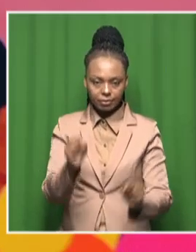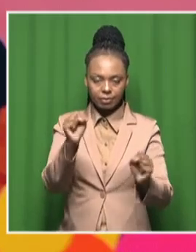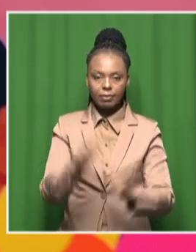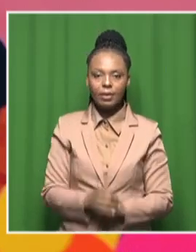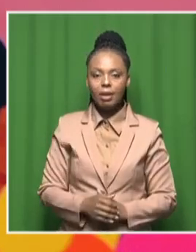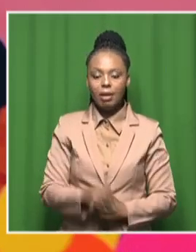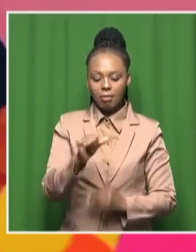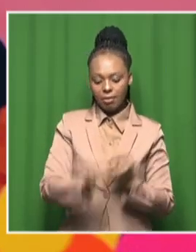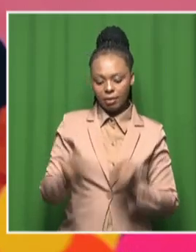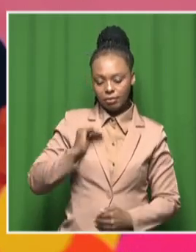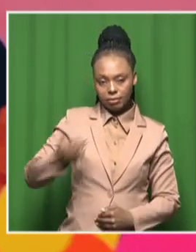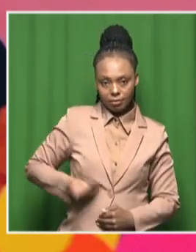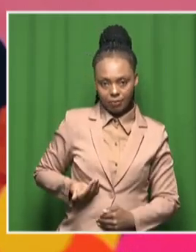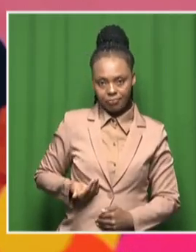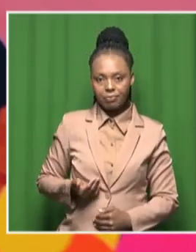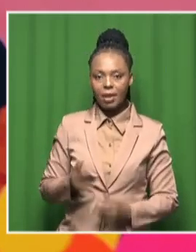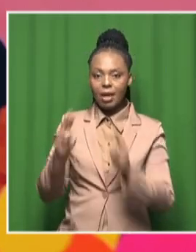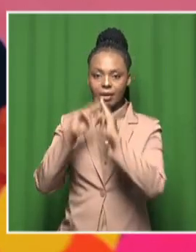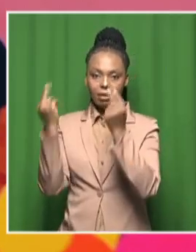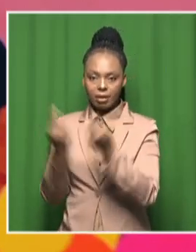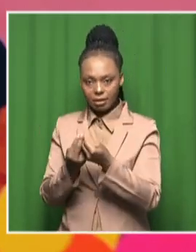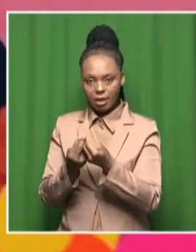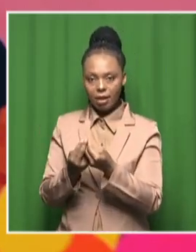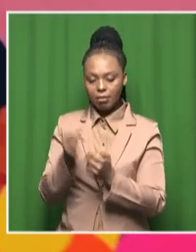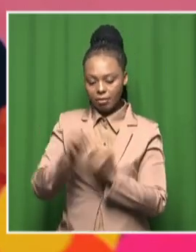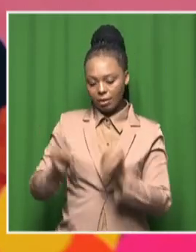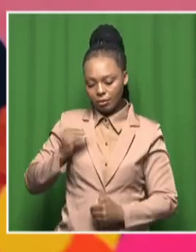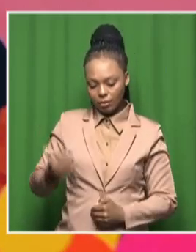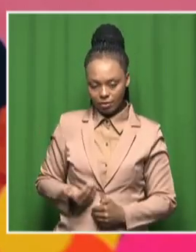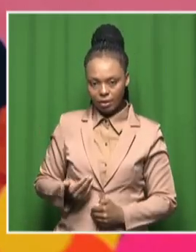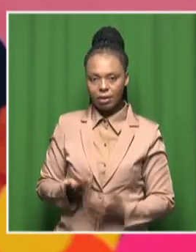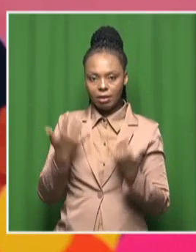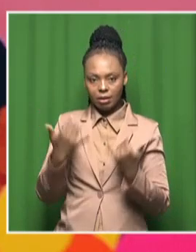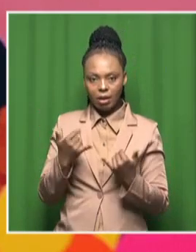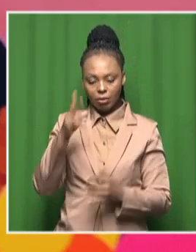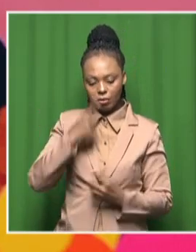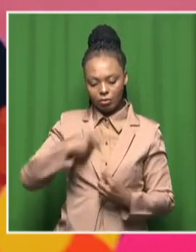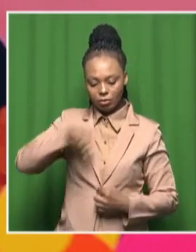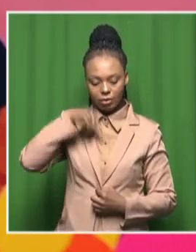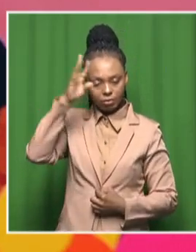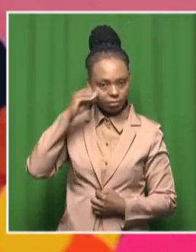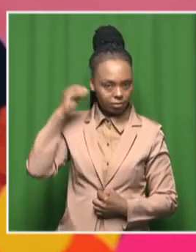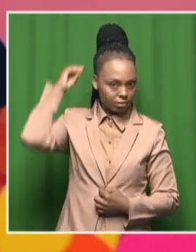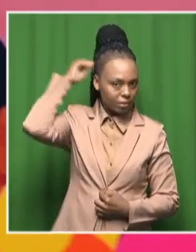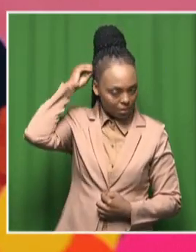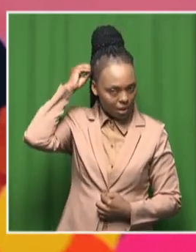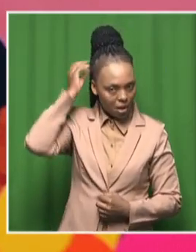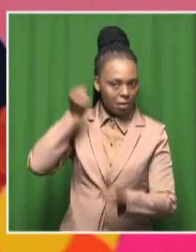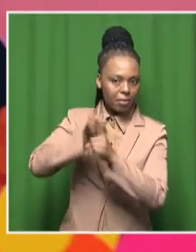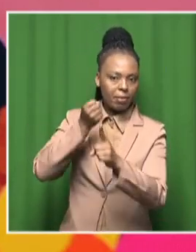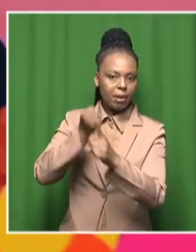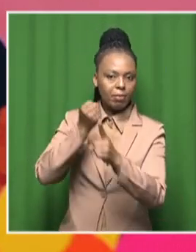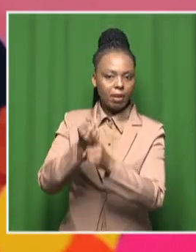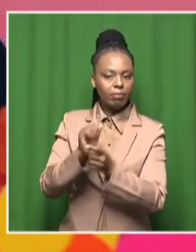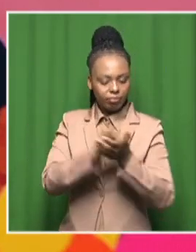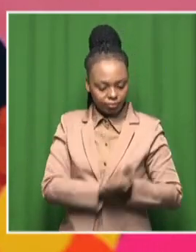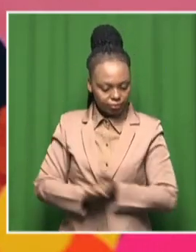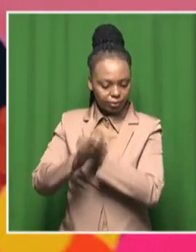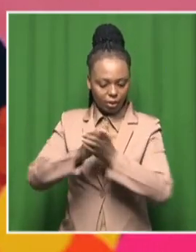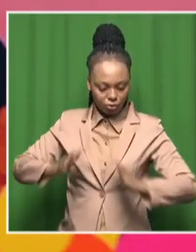Women's Month and National Women's Day exist to remind us not only of the past women who stood in solidarity for our freedom, but also